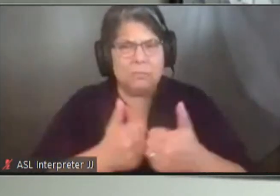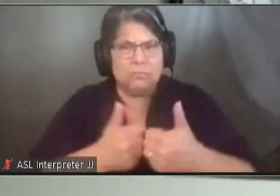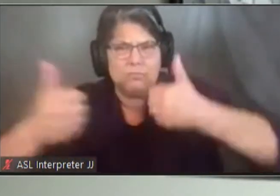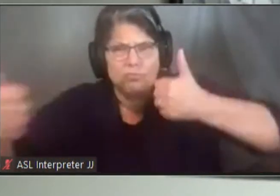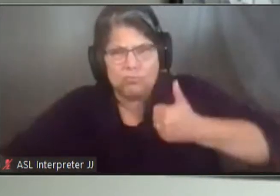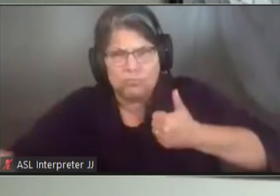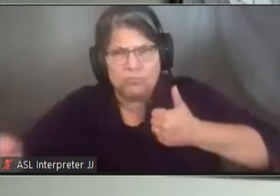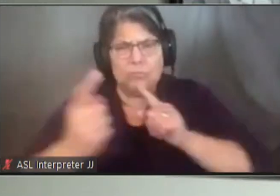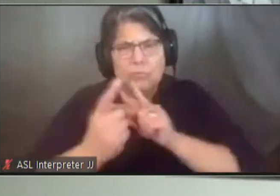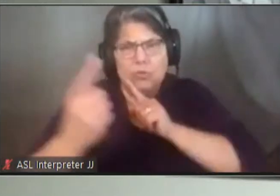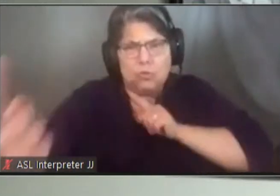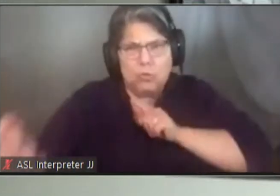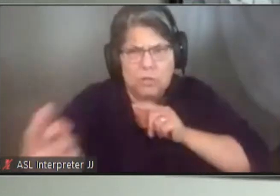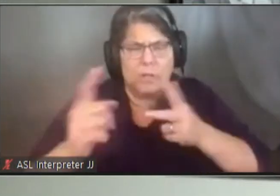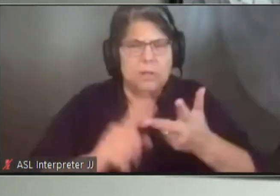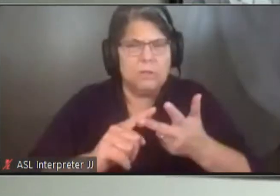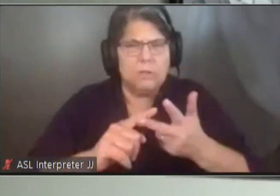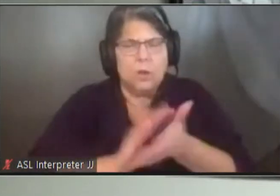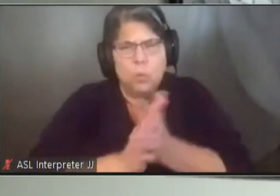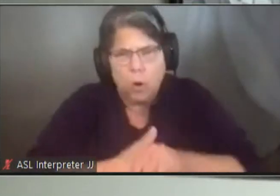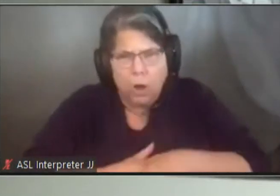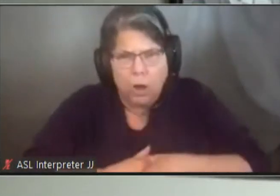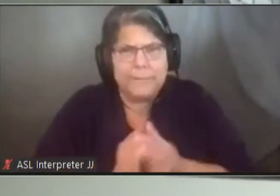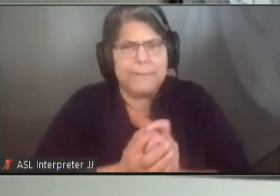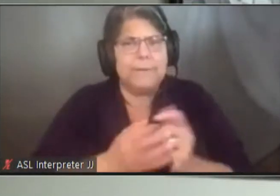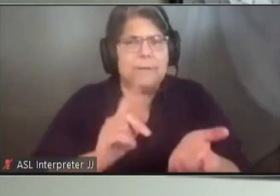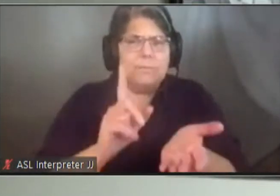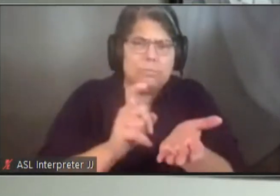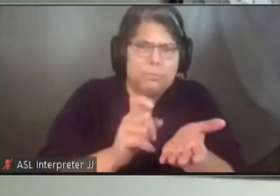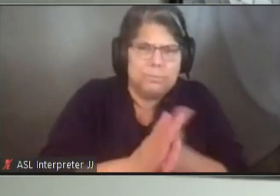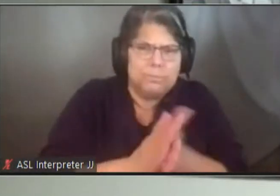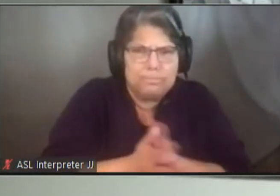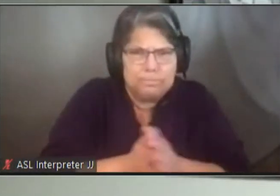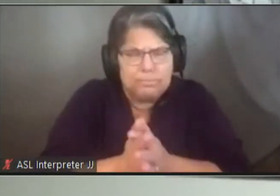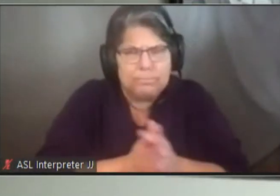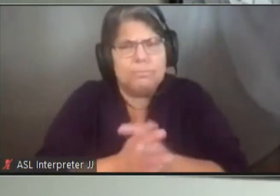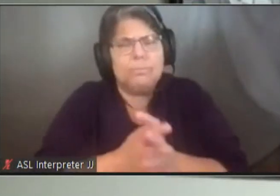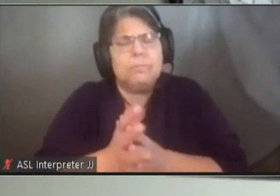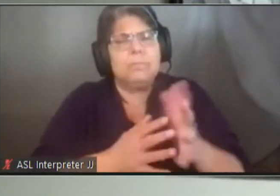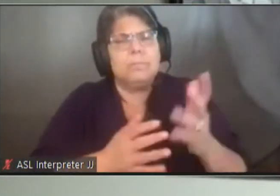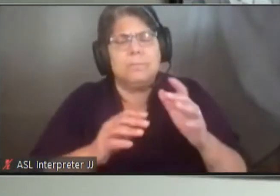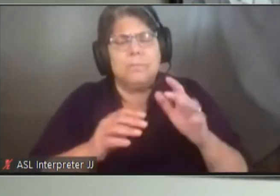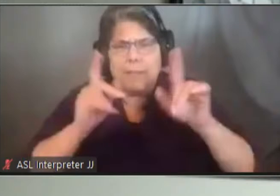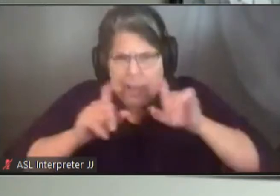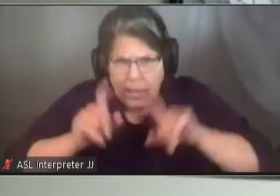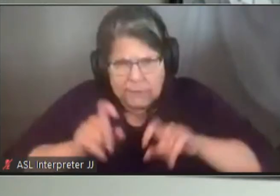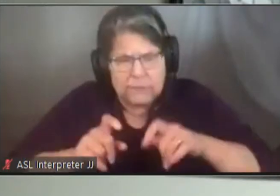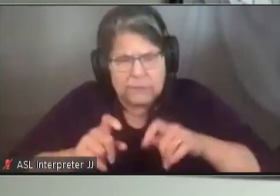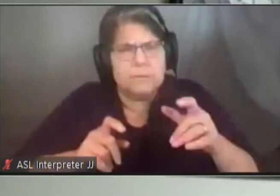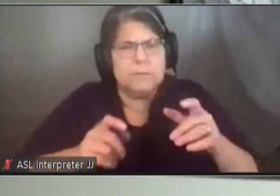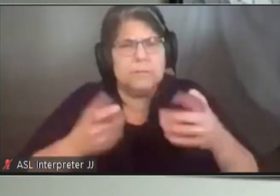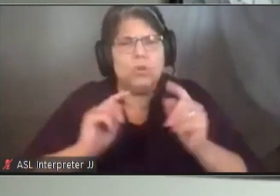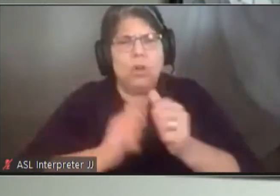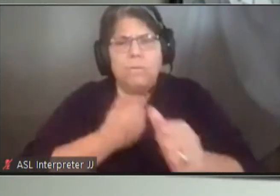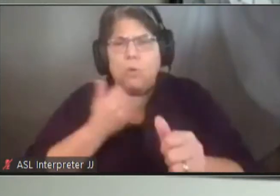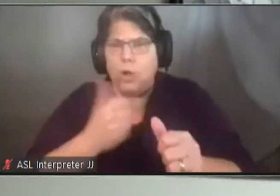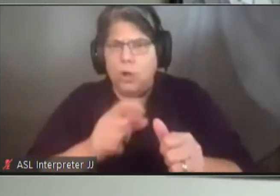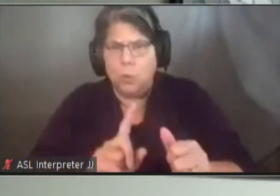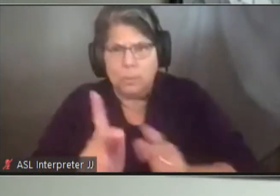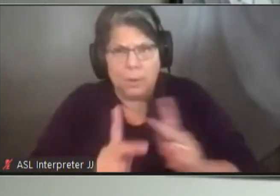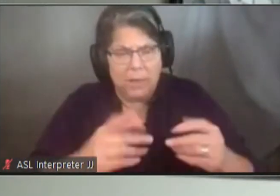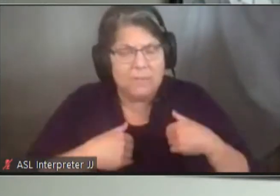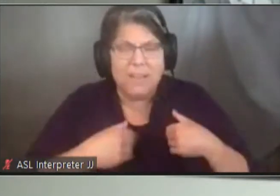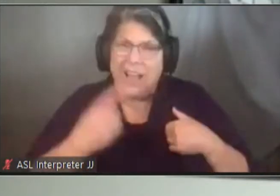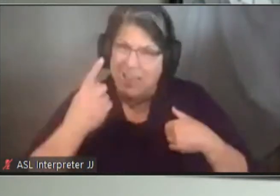those vaccines into people and getting tested and mitigate any potential outbreaks, yeah, I think we'll get down